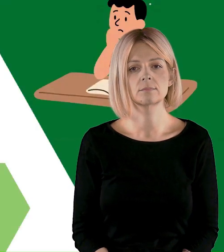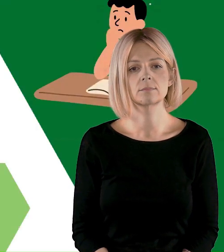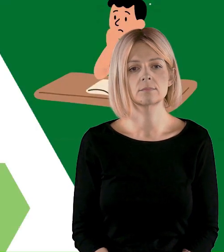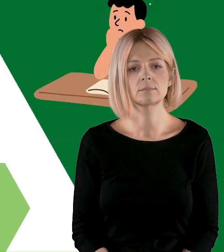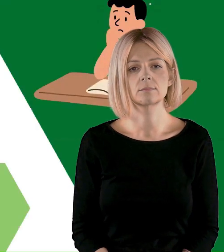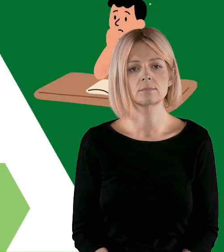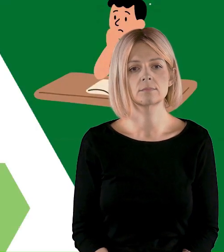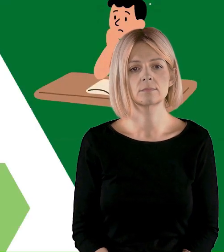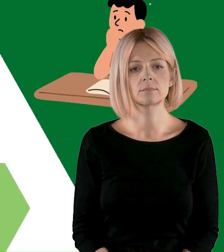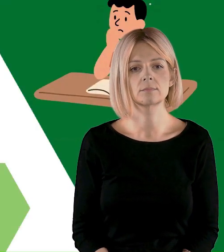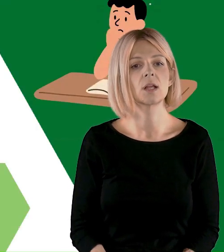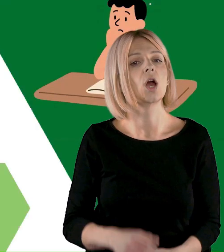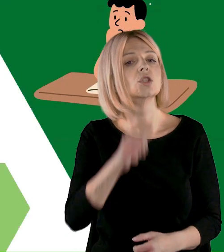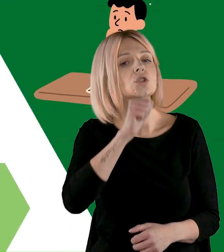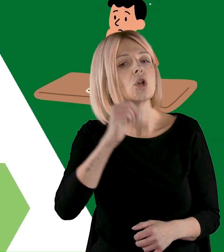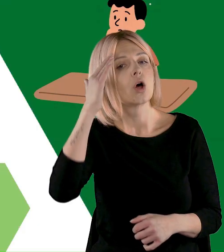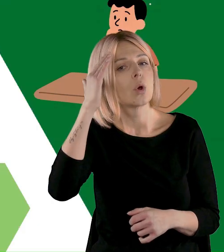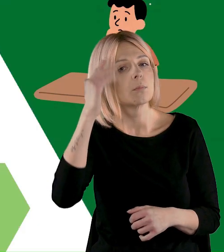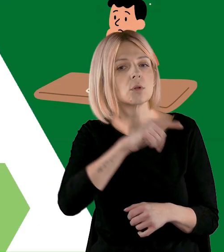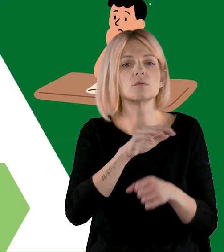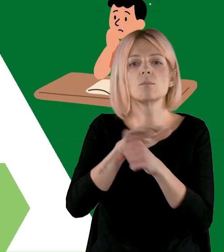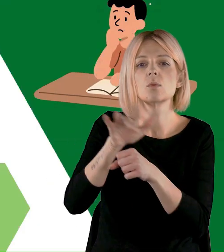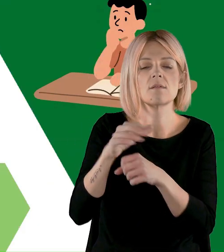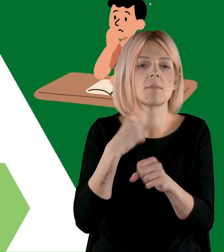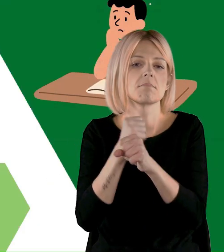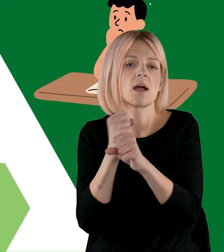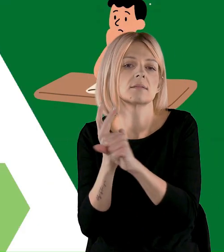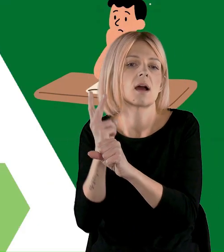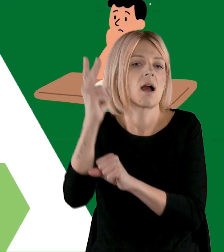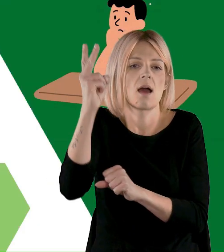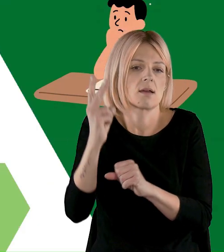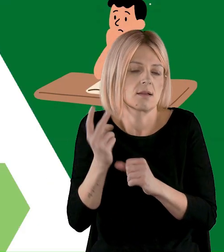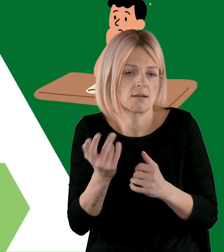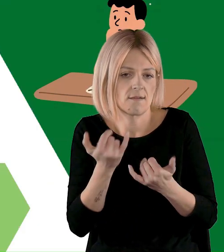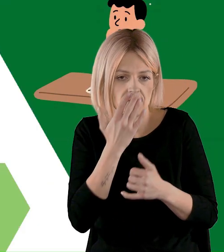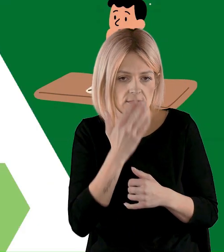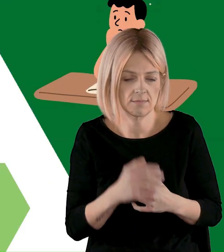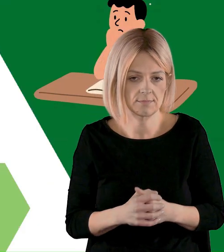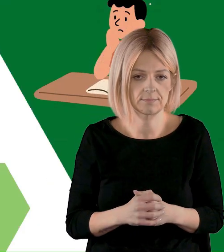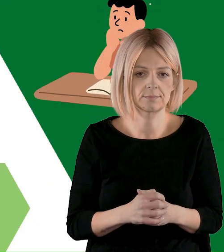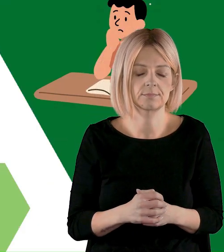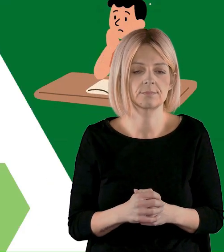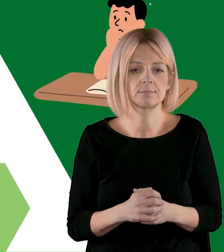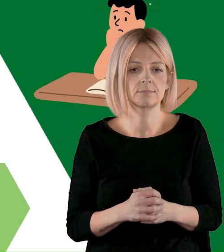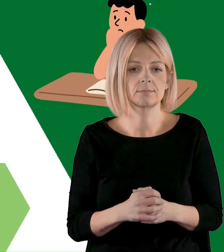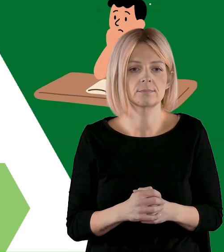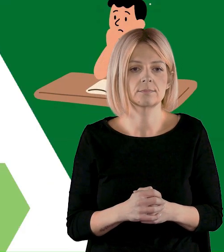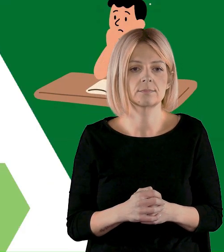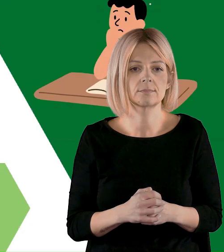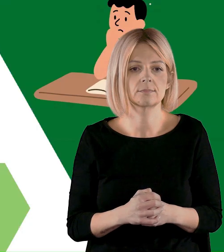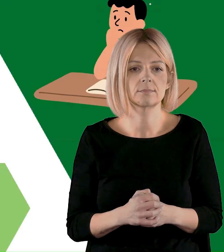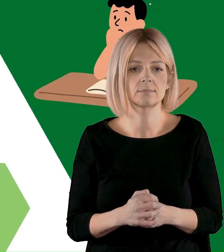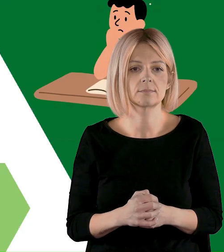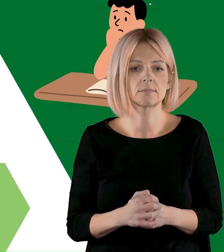So how green skills affect our careers? Green skills can open many new opportunities for education